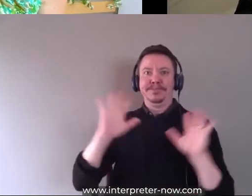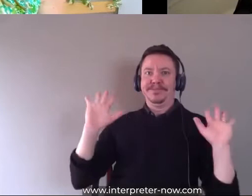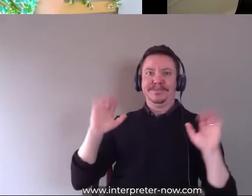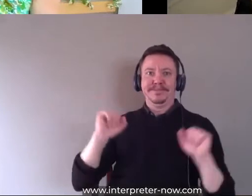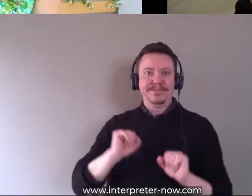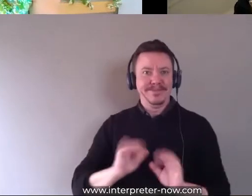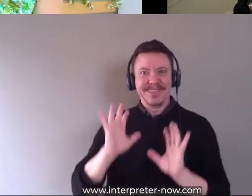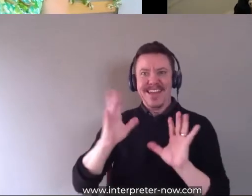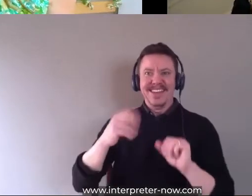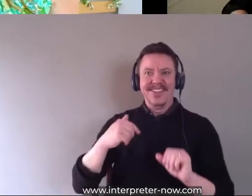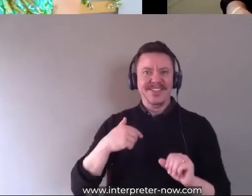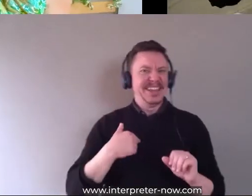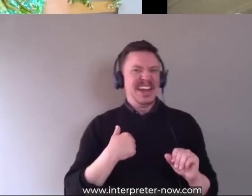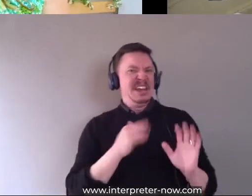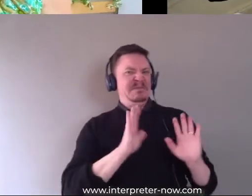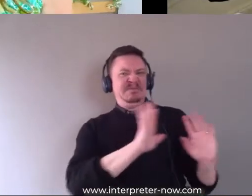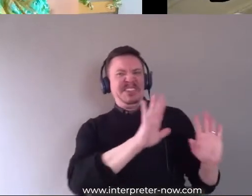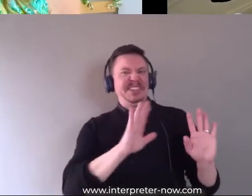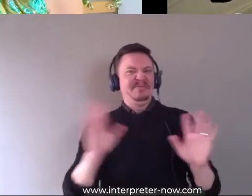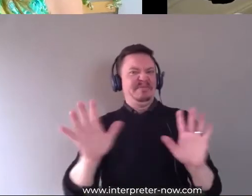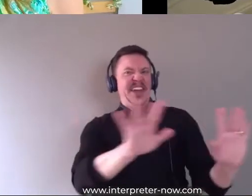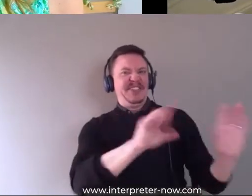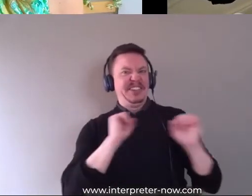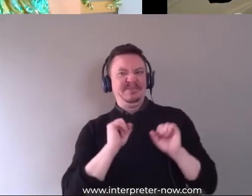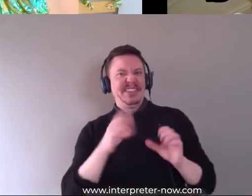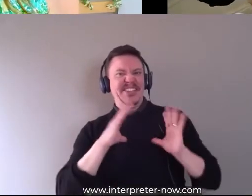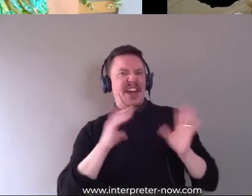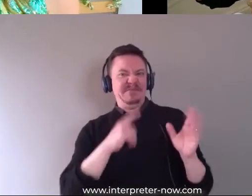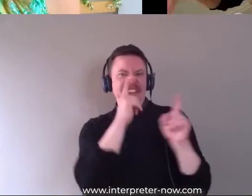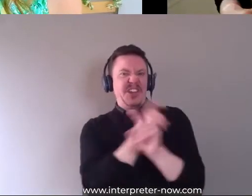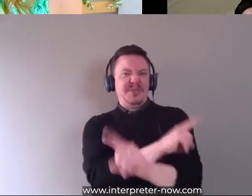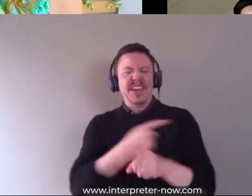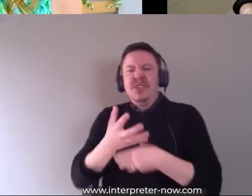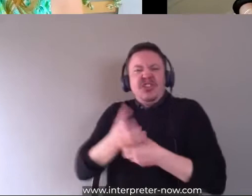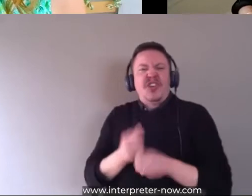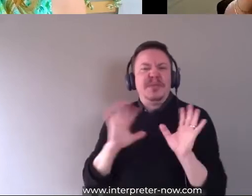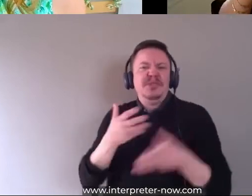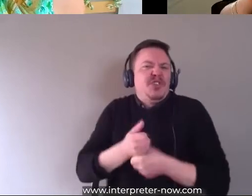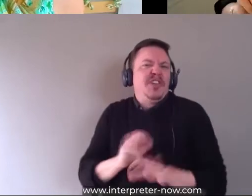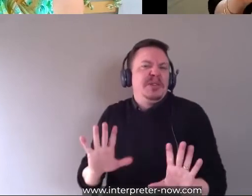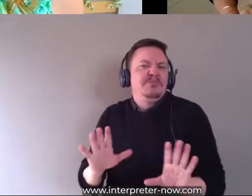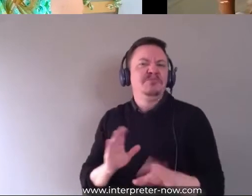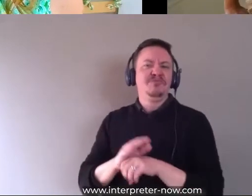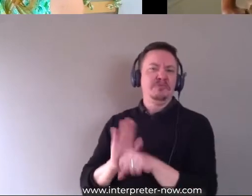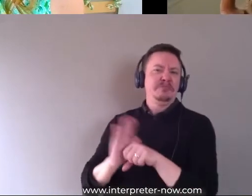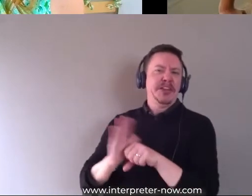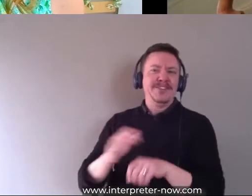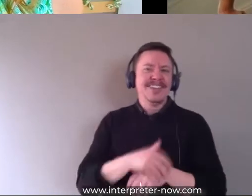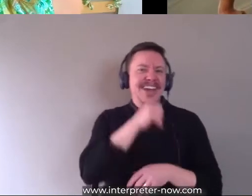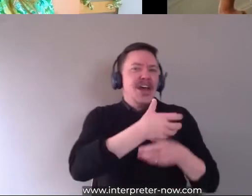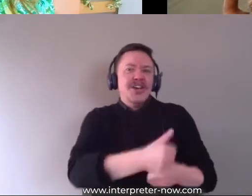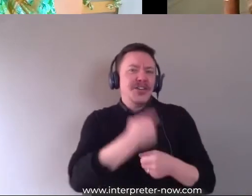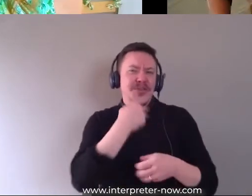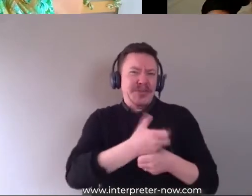There's lots of servers all over the world. Yeah. That's a big thing. Yeah, just trust us. Don't trust people who say, trust